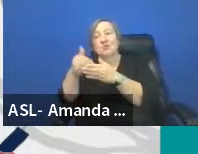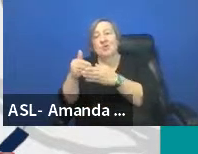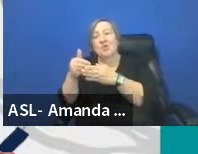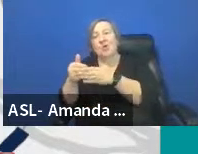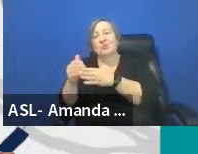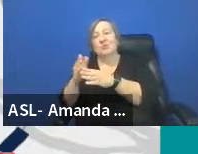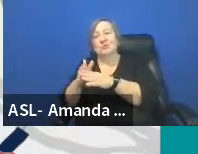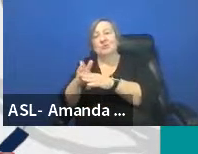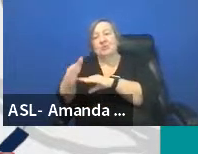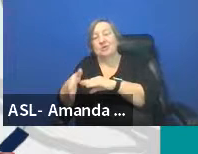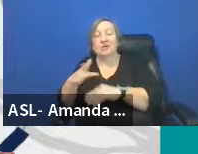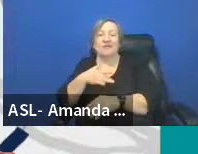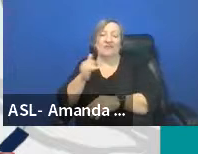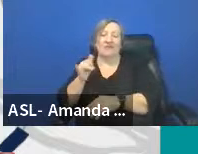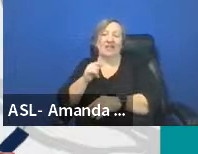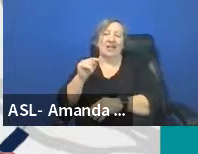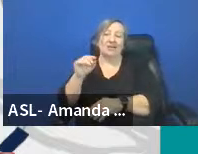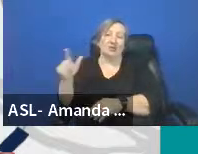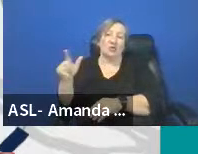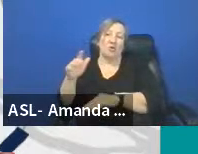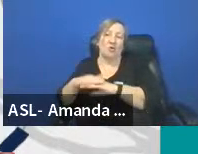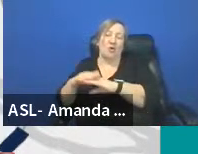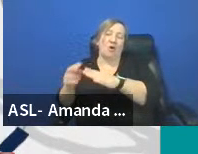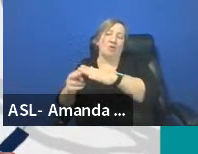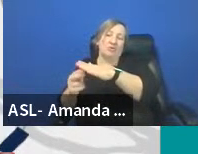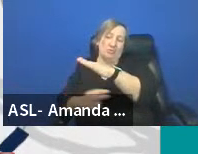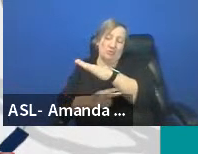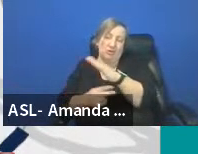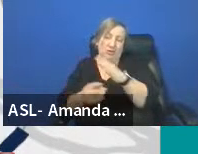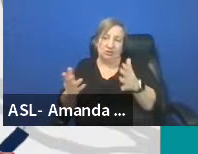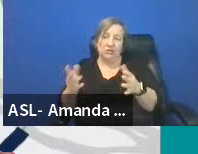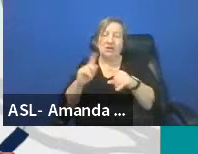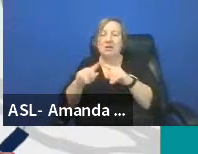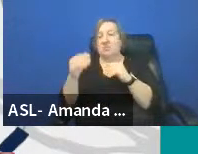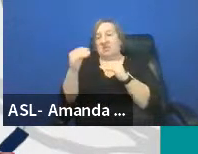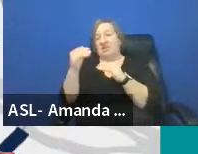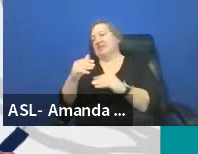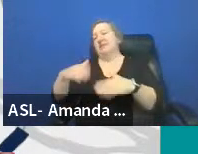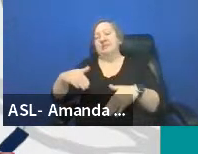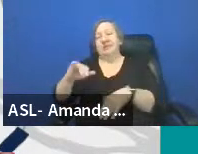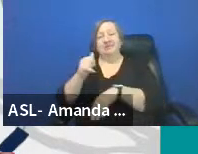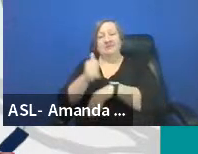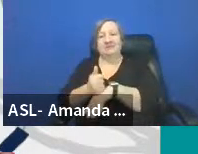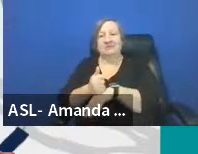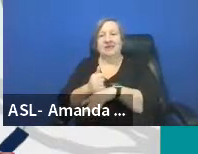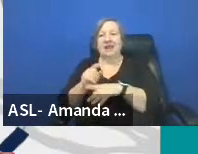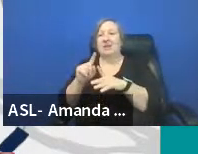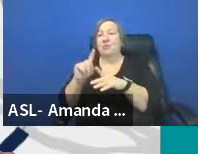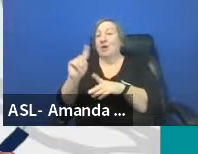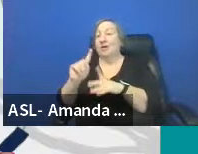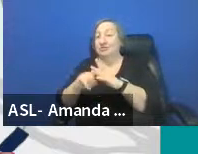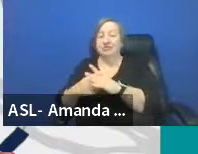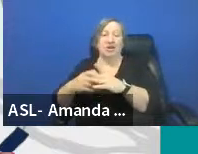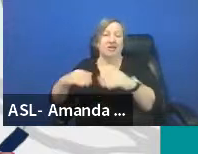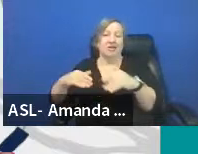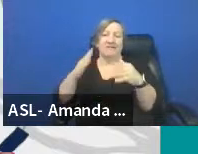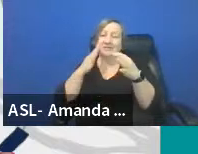up feeling like a toll on the bridge. But again, the limits haven't been determined and kind of the start point hasn't been